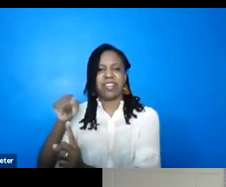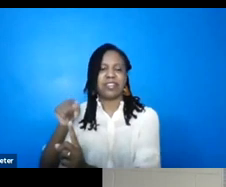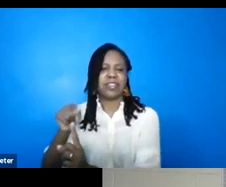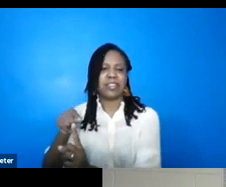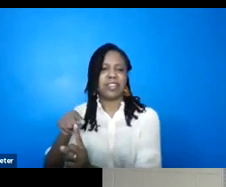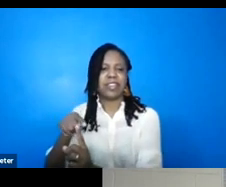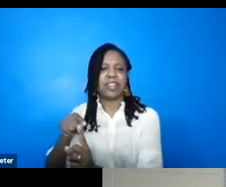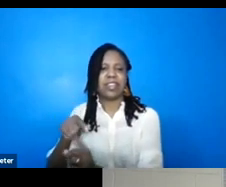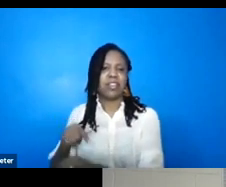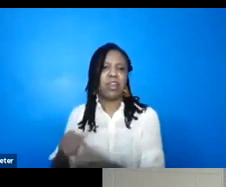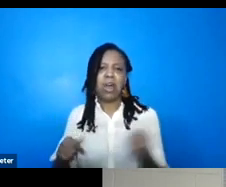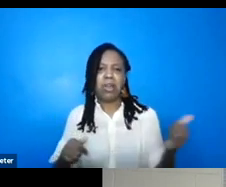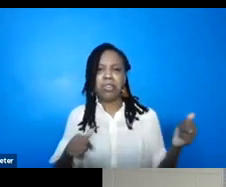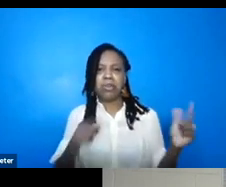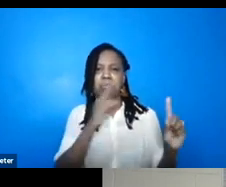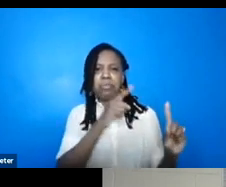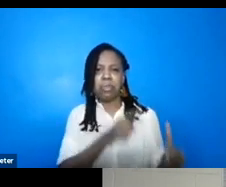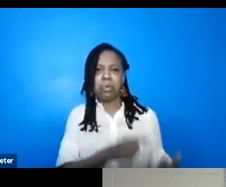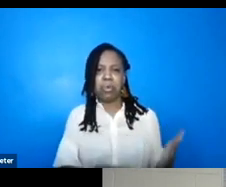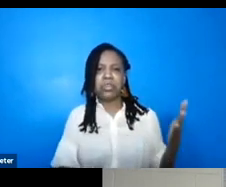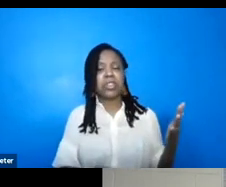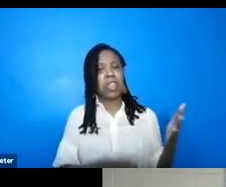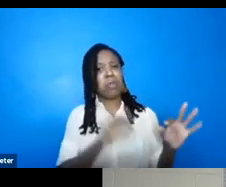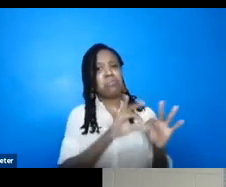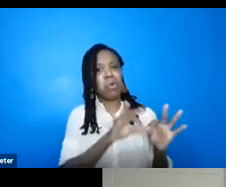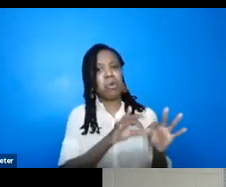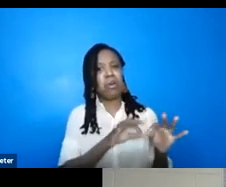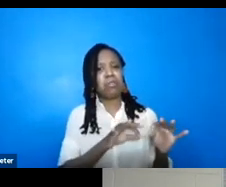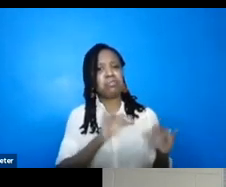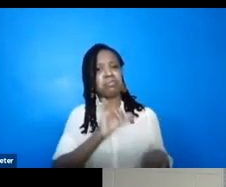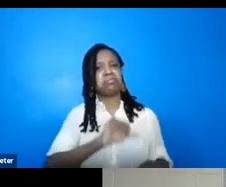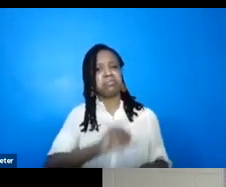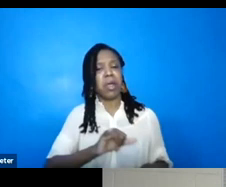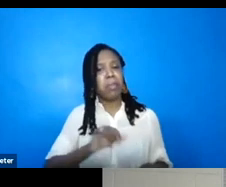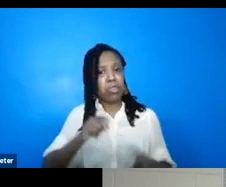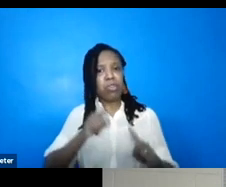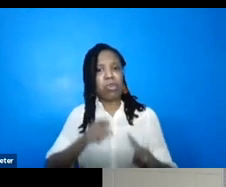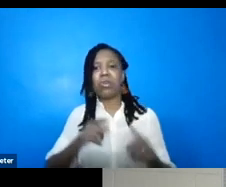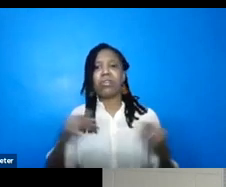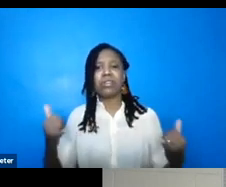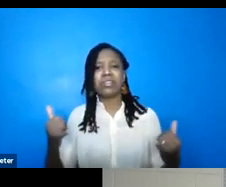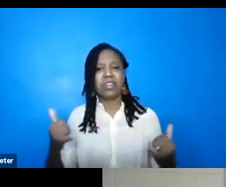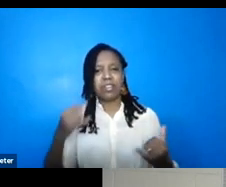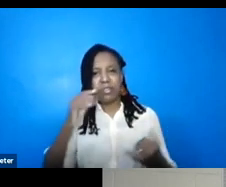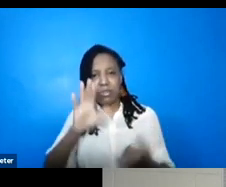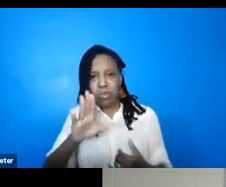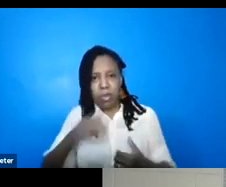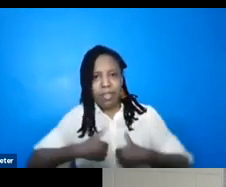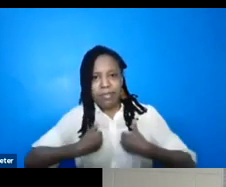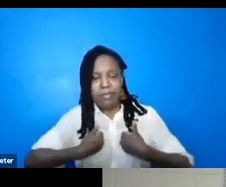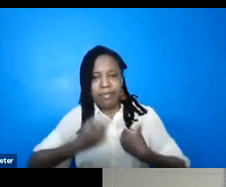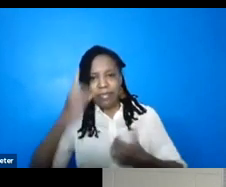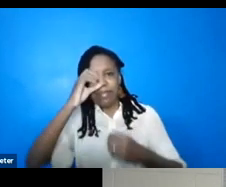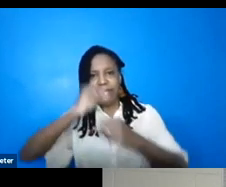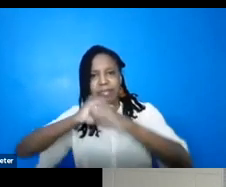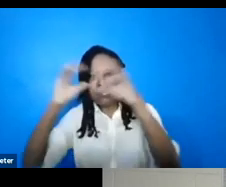time, trying to help people stay focused on what they actually want to accomplish in the time that they have left. So that's kind of that's kind of where we